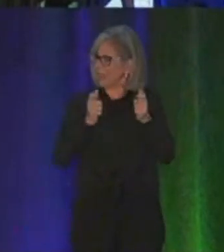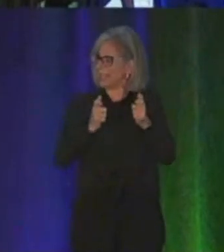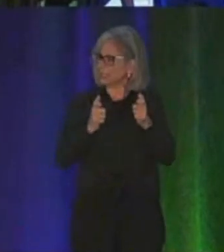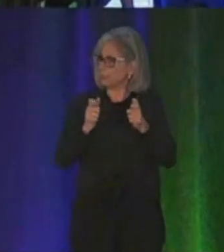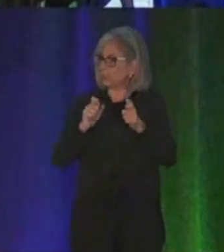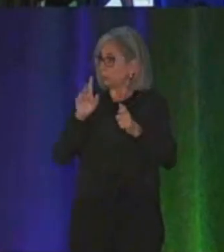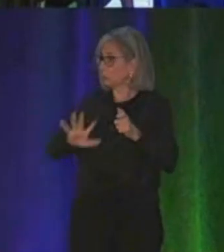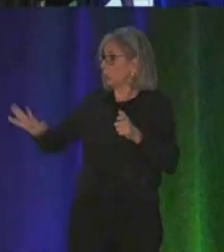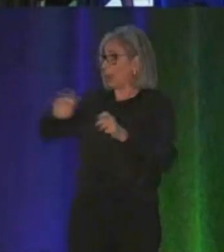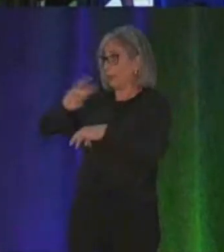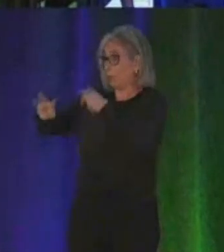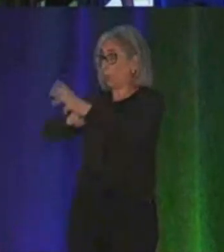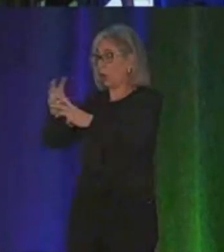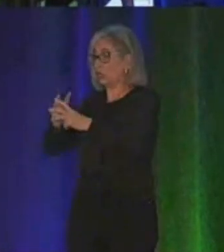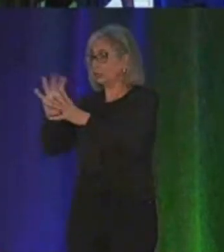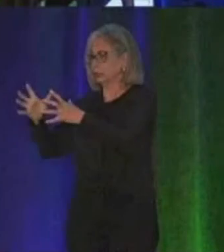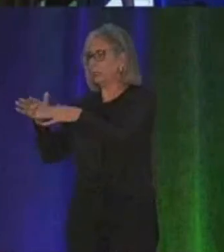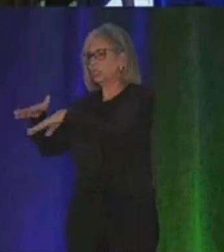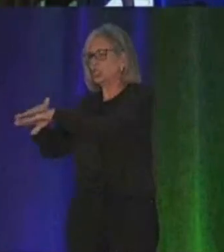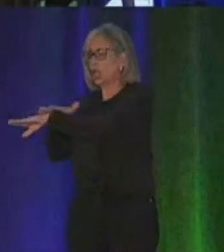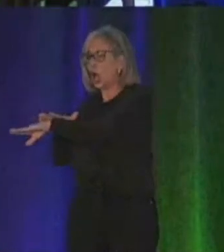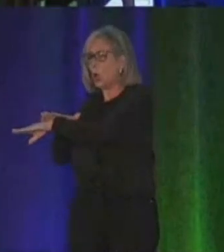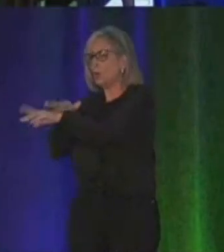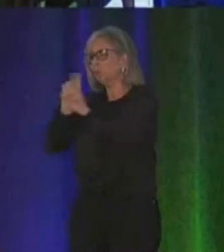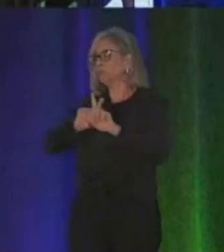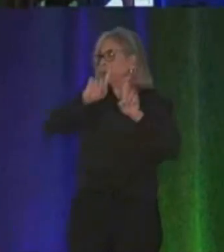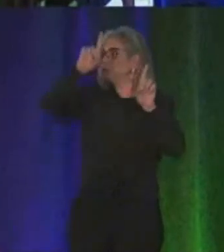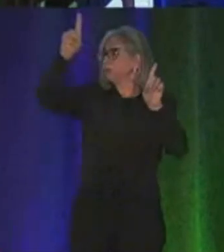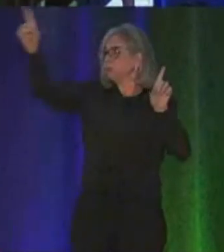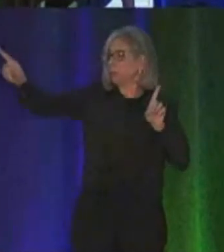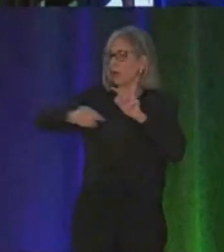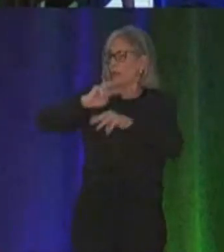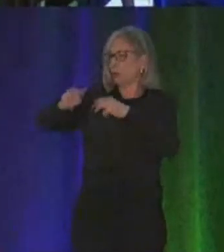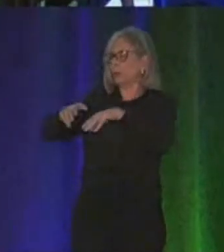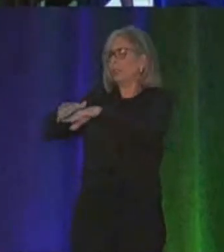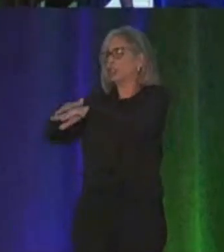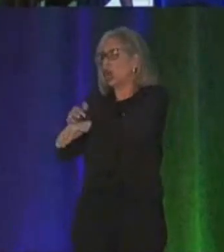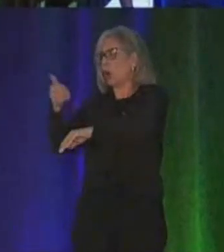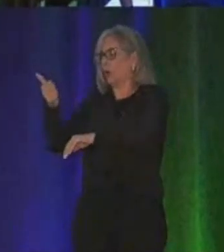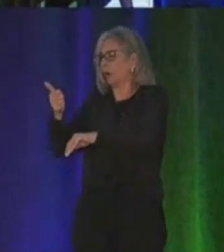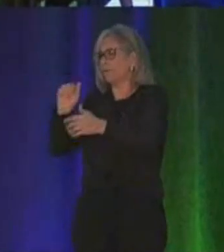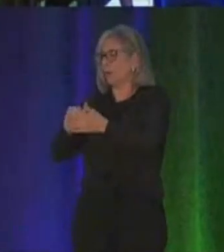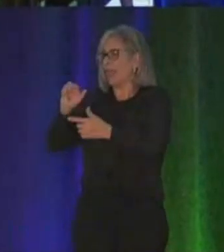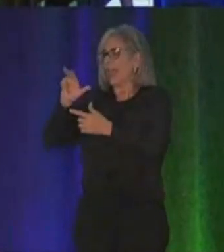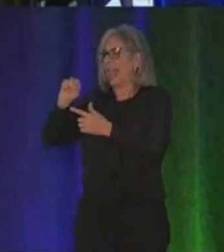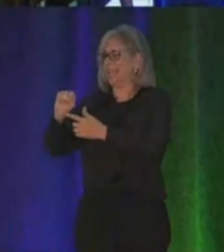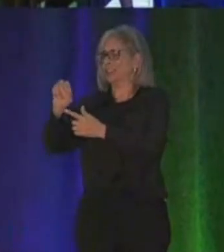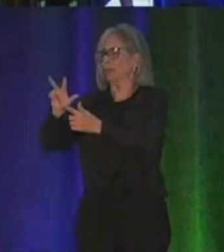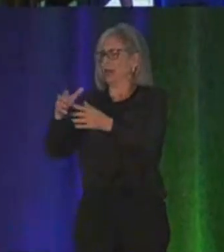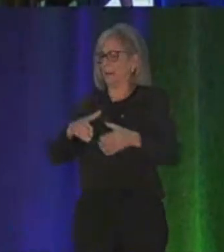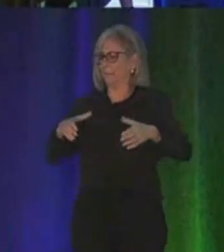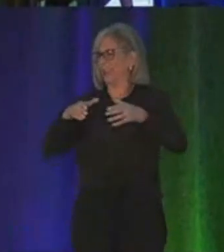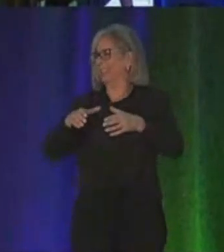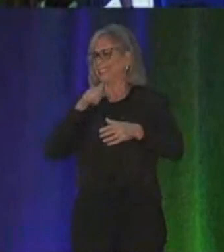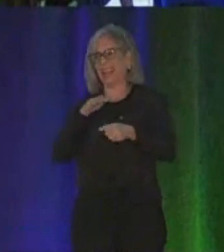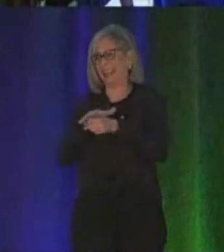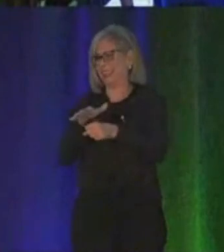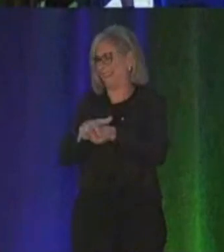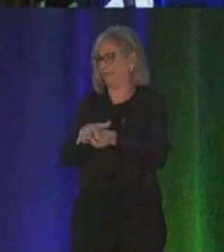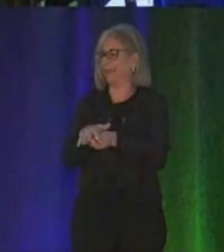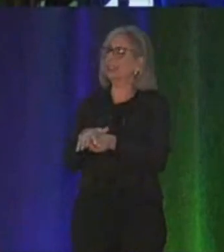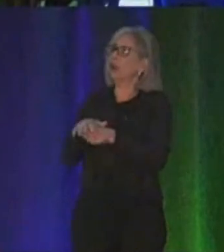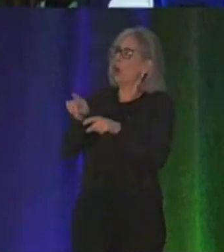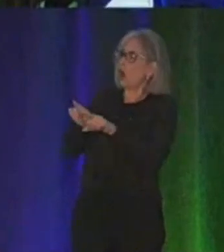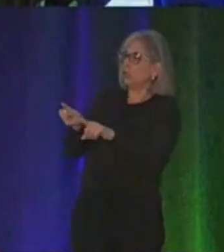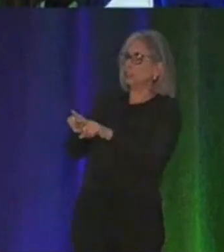to be kind of slow for them to fetch all the way across the world to the S3 bucket. So that's not enough. So you also